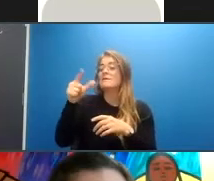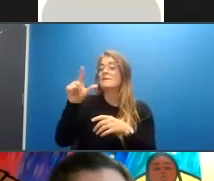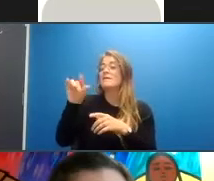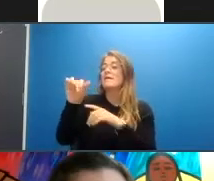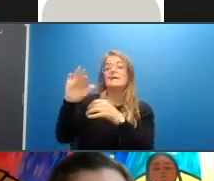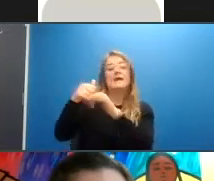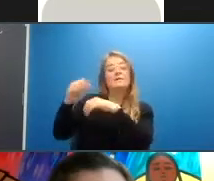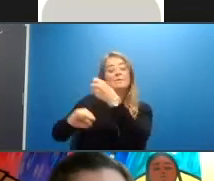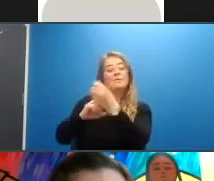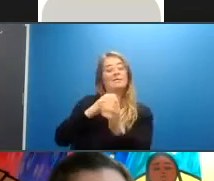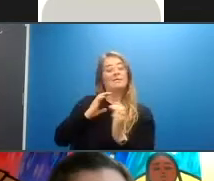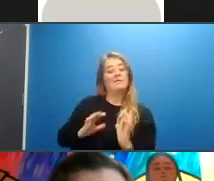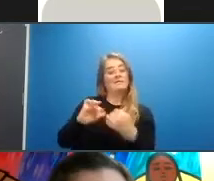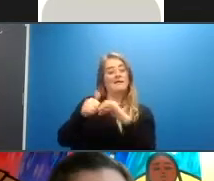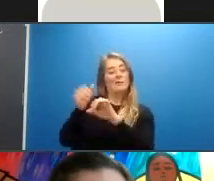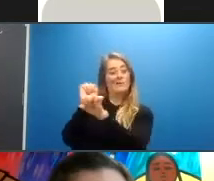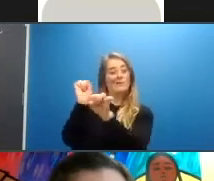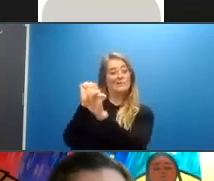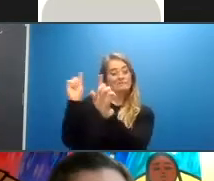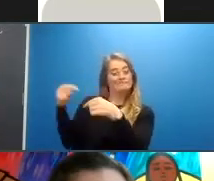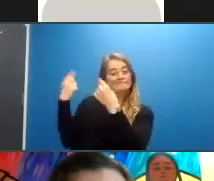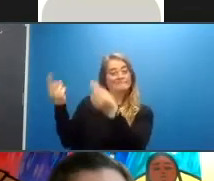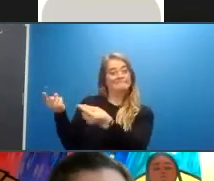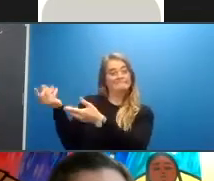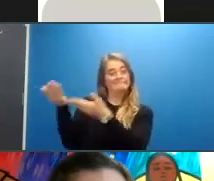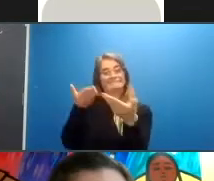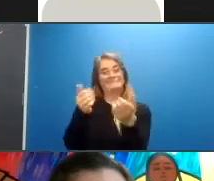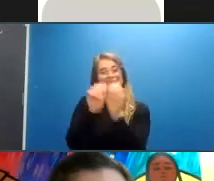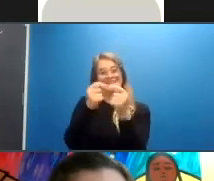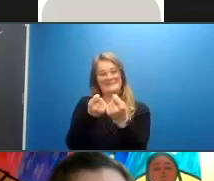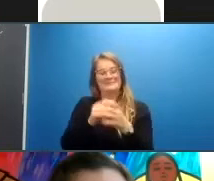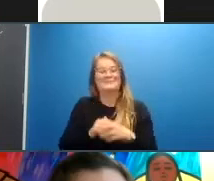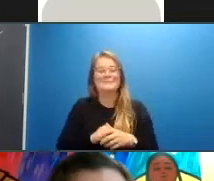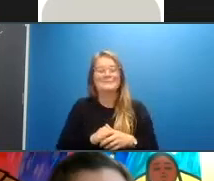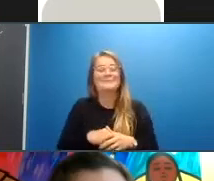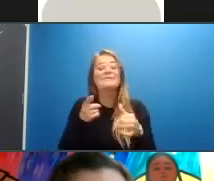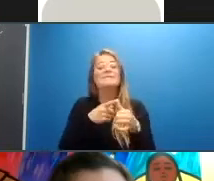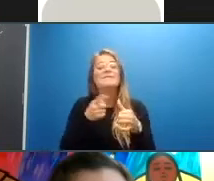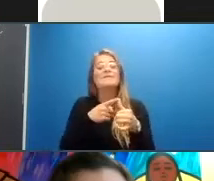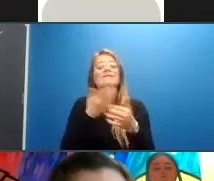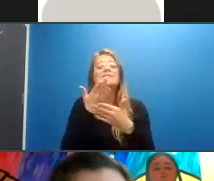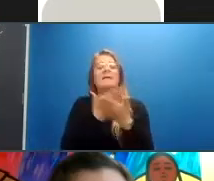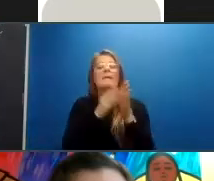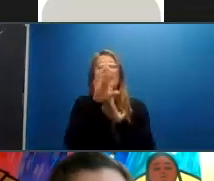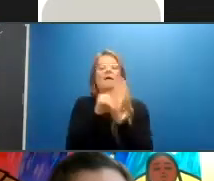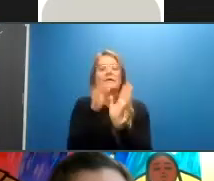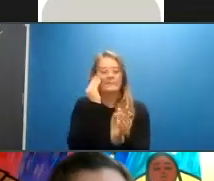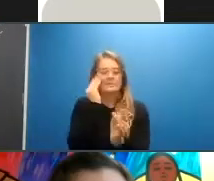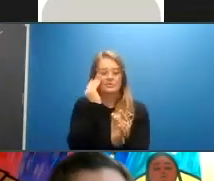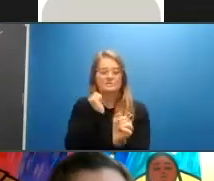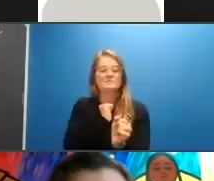serving our clients and the work that she's been able to bring to our team. So to provide you with a little bit of context, we are